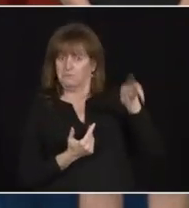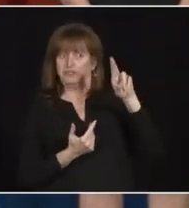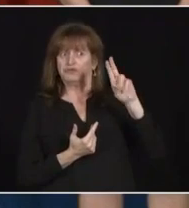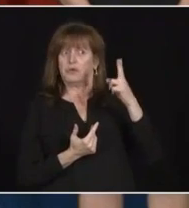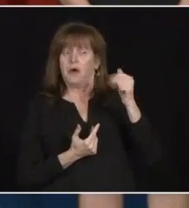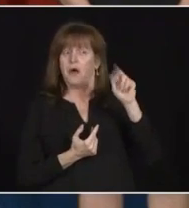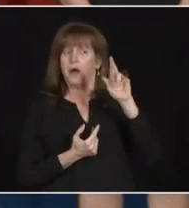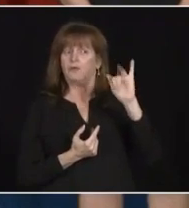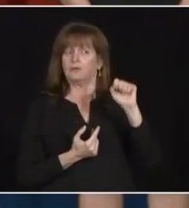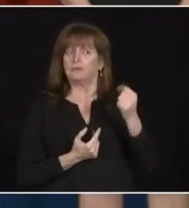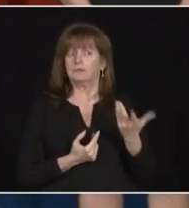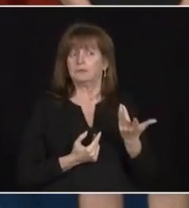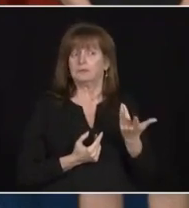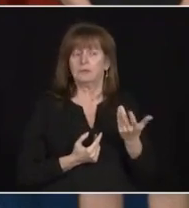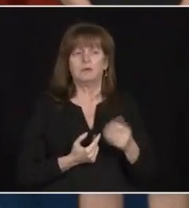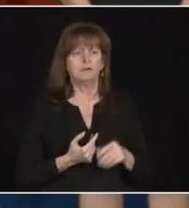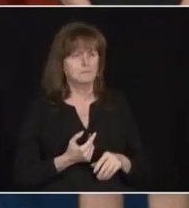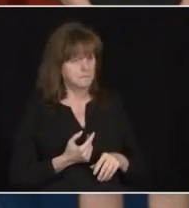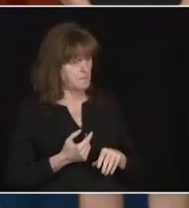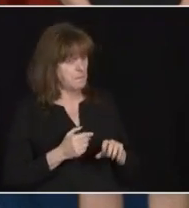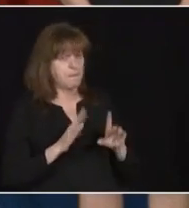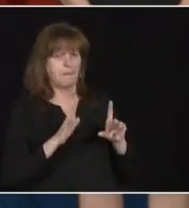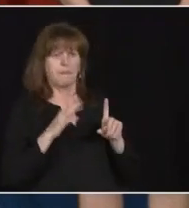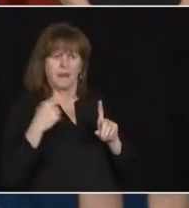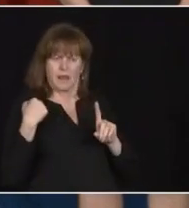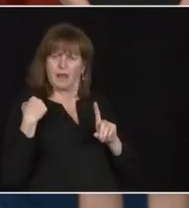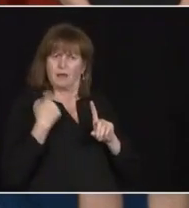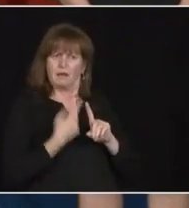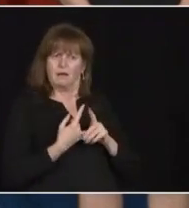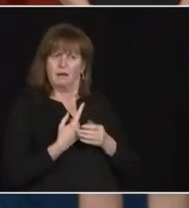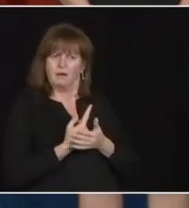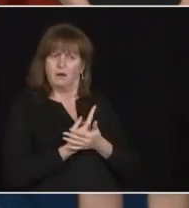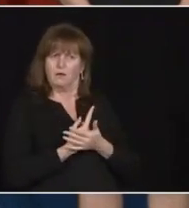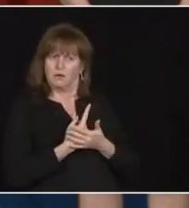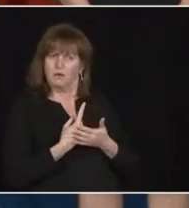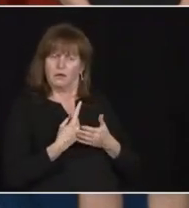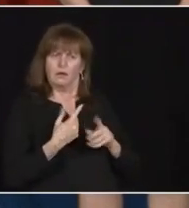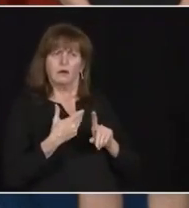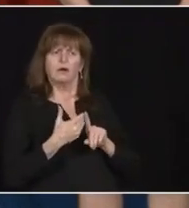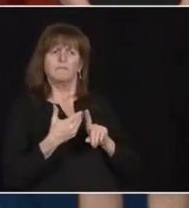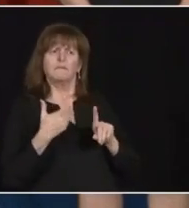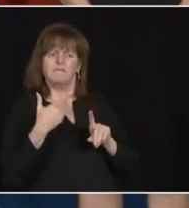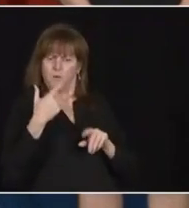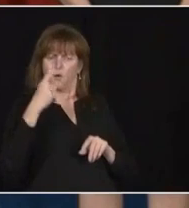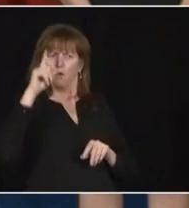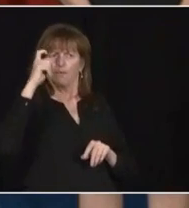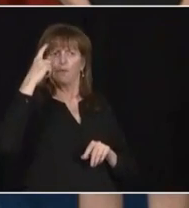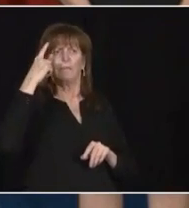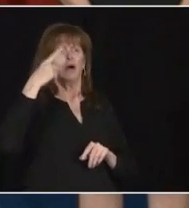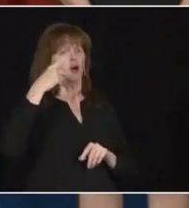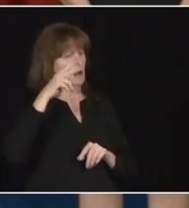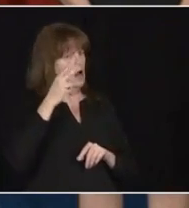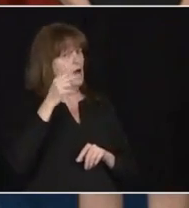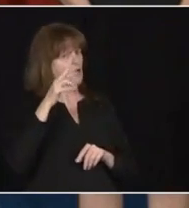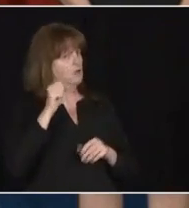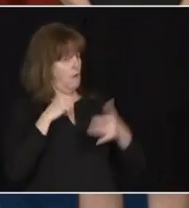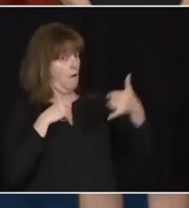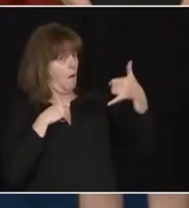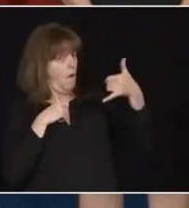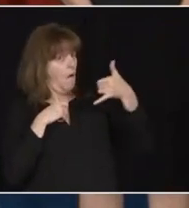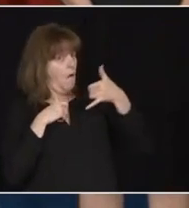in the last 6 weeks from former Premier Harris, asked how he was doing, and to be frank, I didn't even know he was the chair